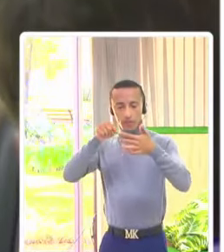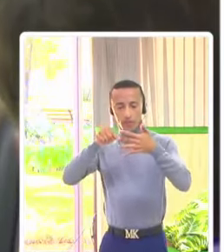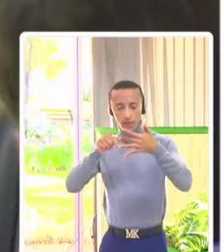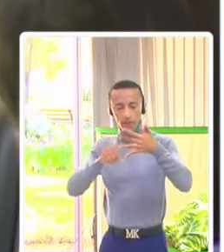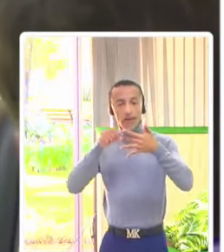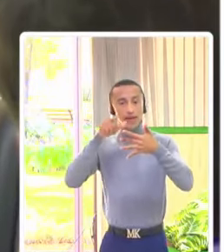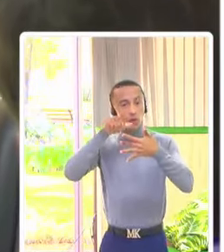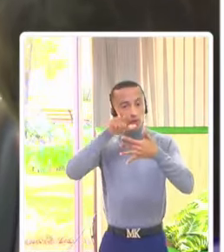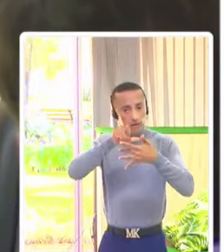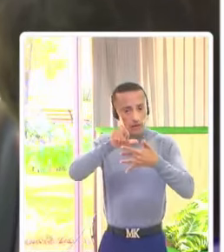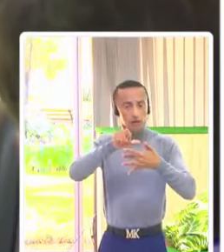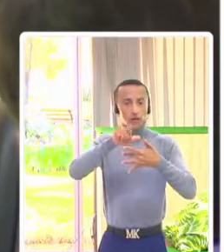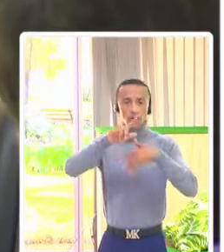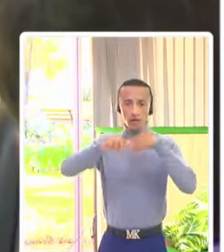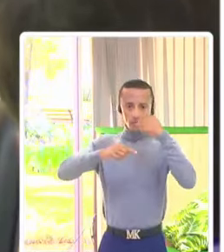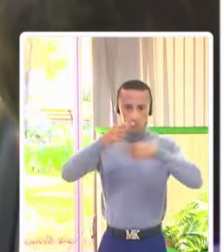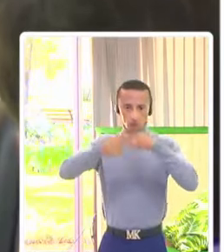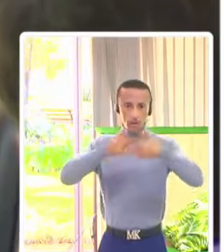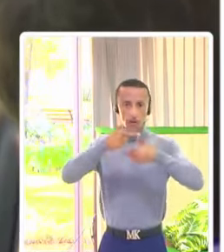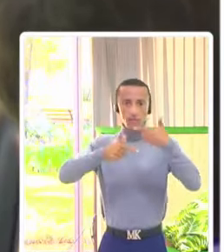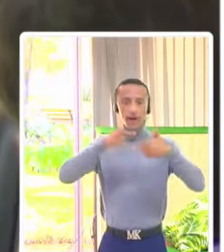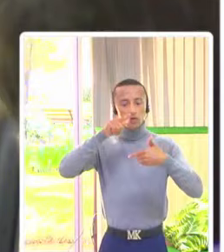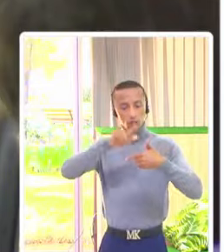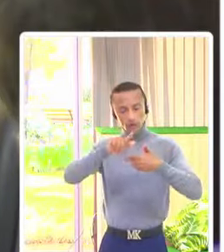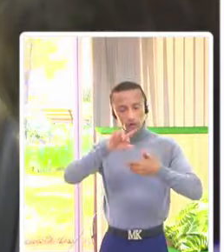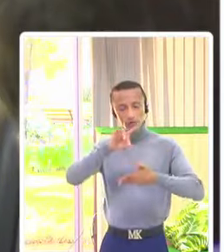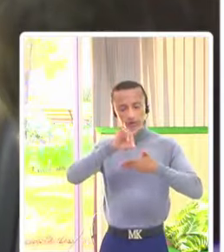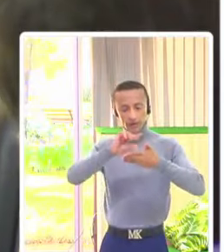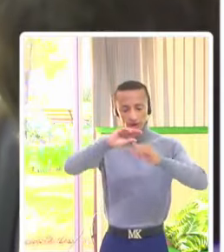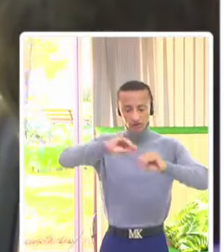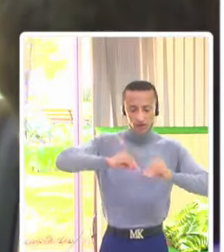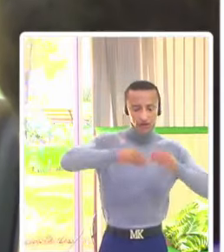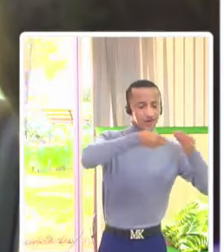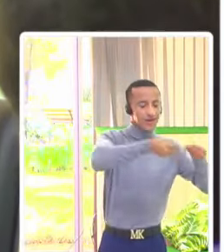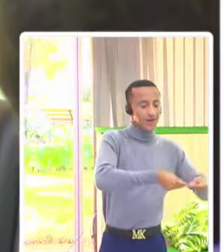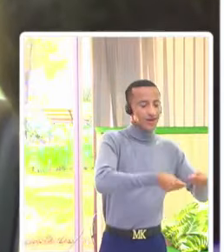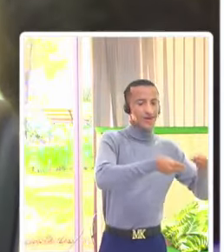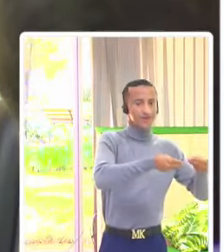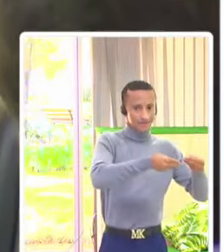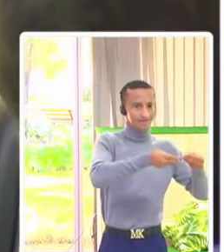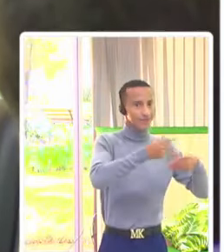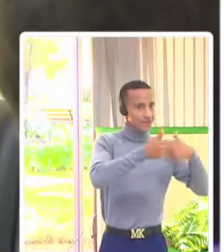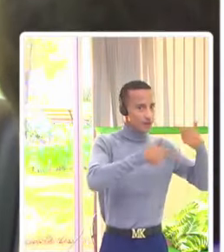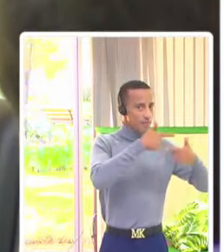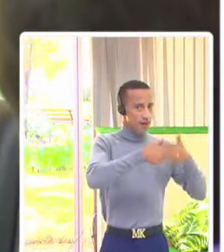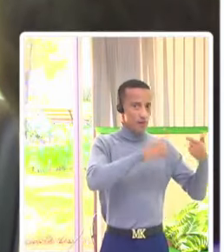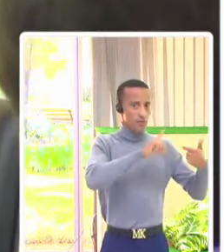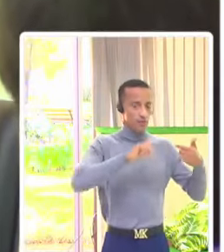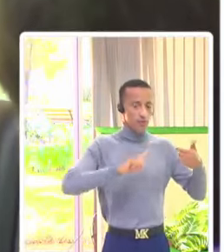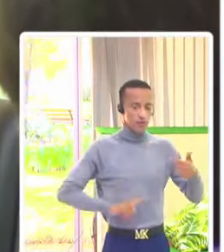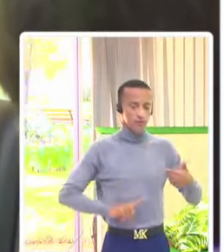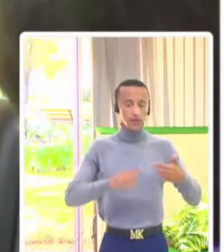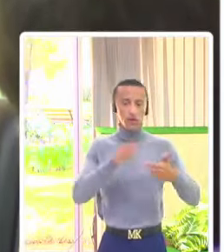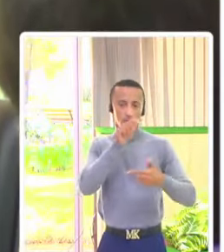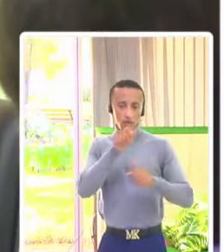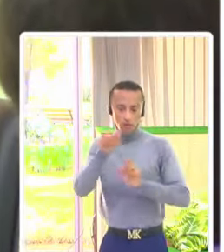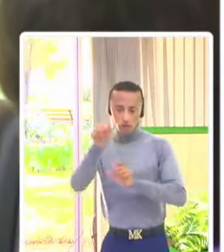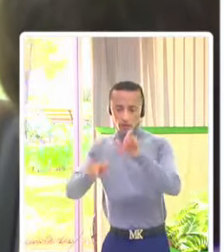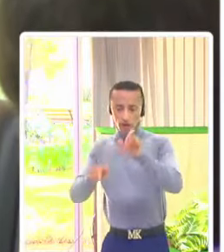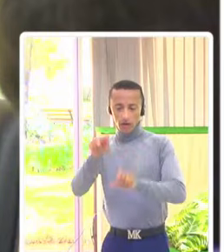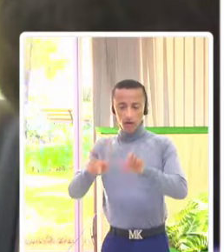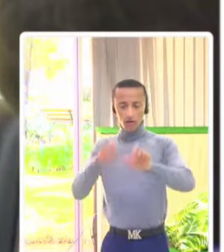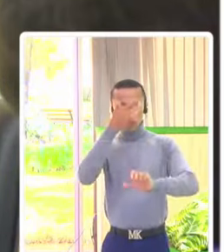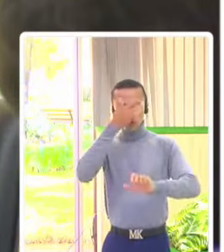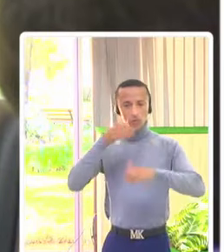successful programs, you know, we need to open this many bank accounts, we need to get this many people online. And so you need that verification, those